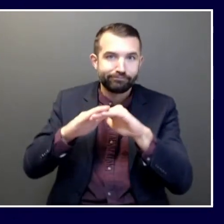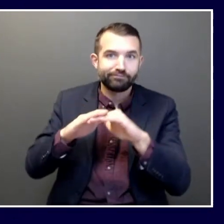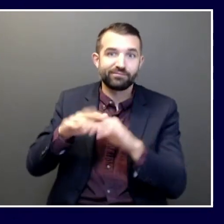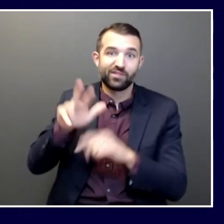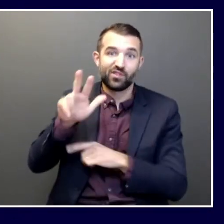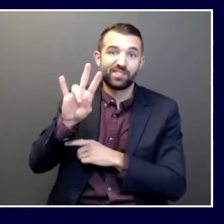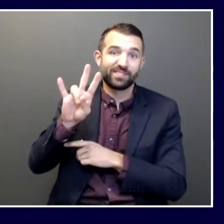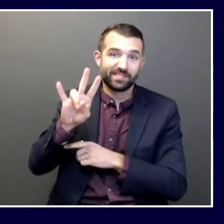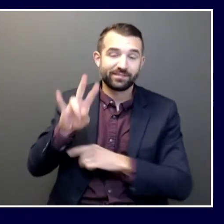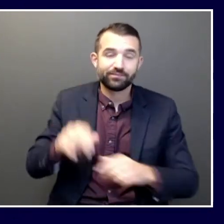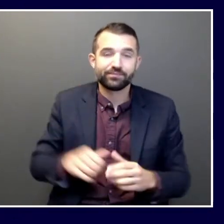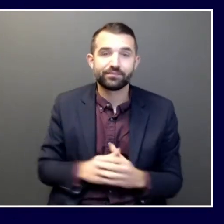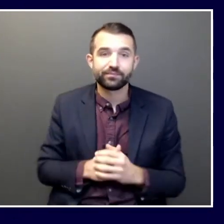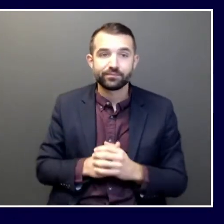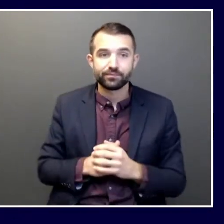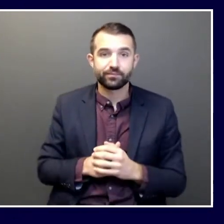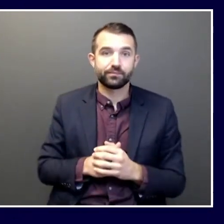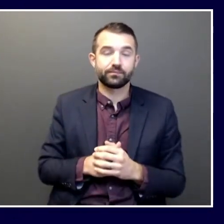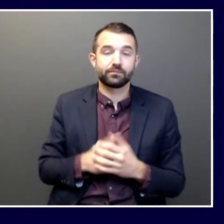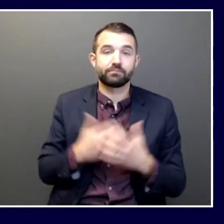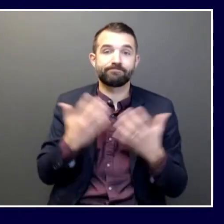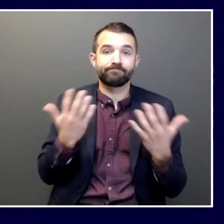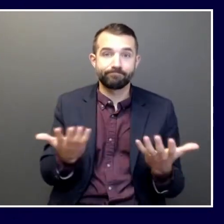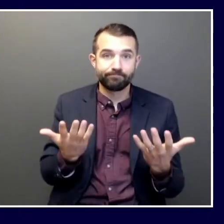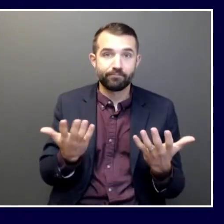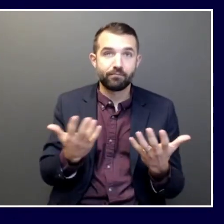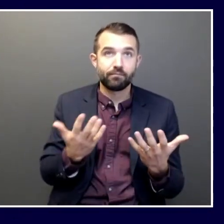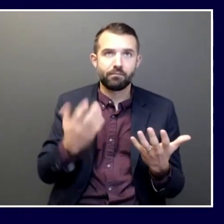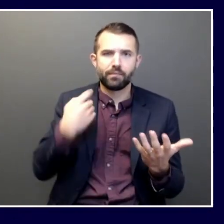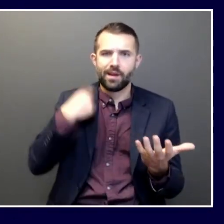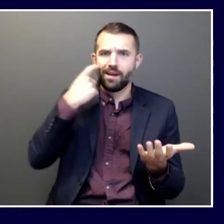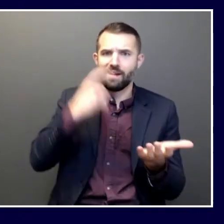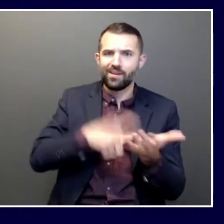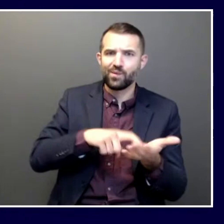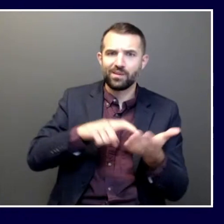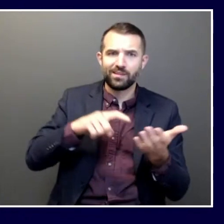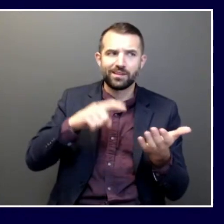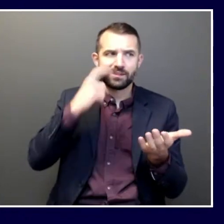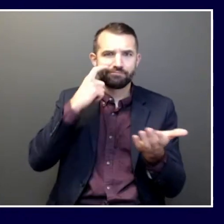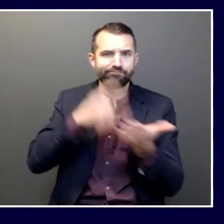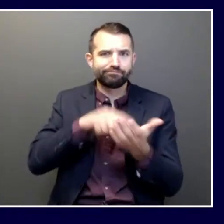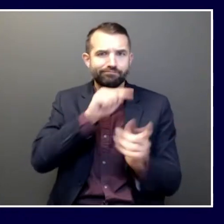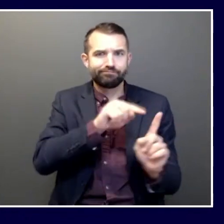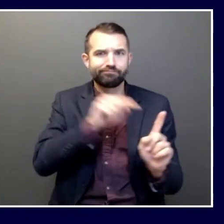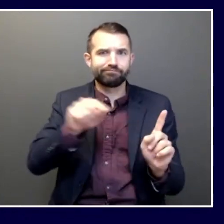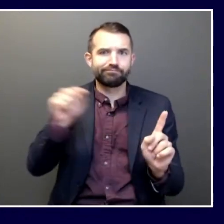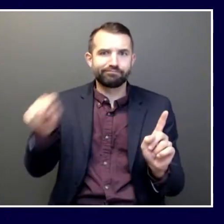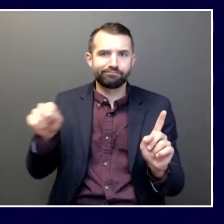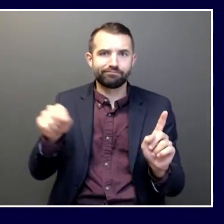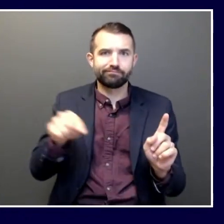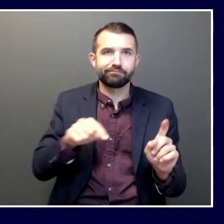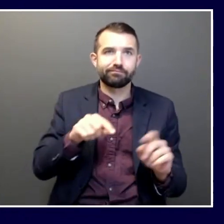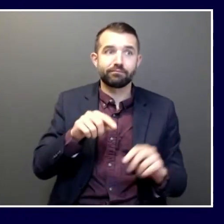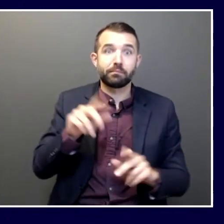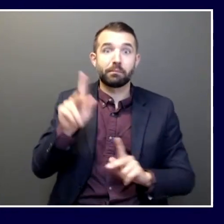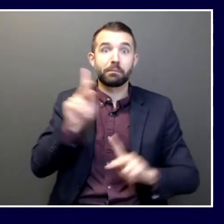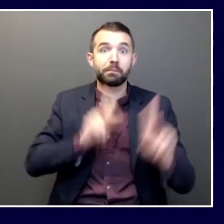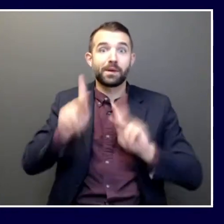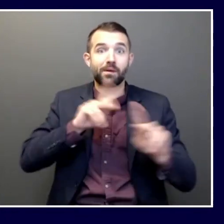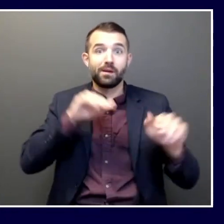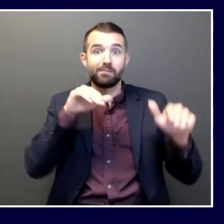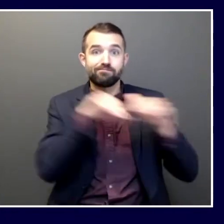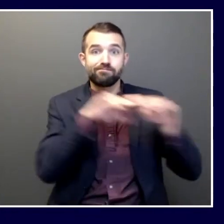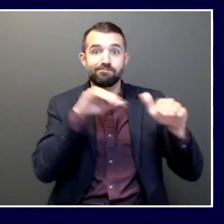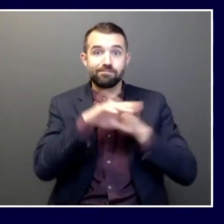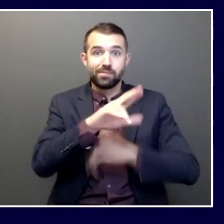be the case that about 2 out of every 3 hospital people in Maine are not fully